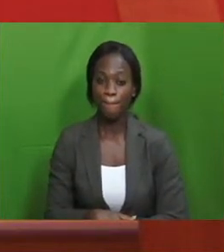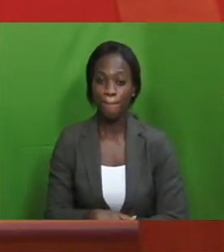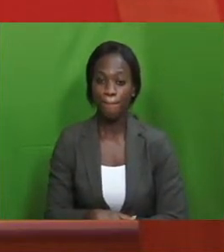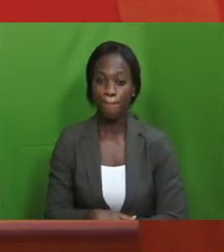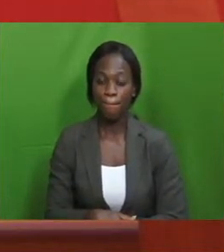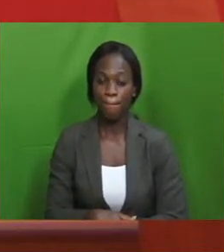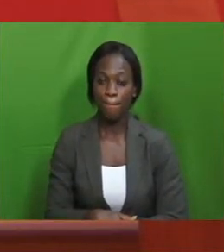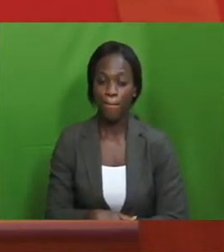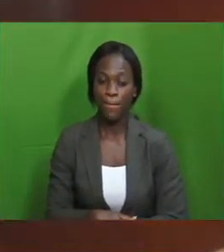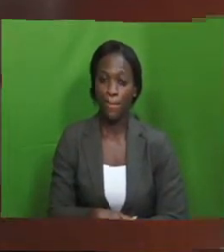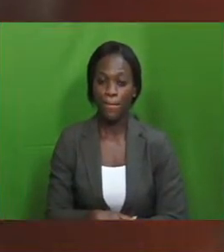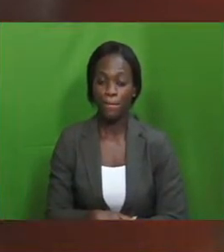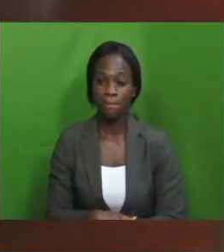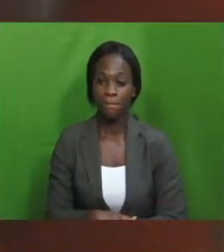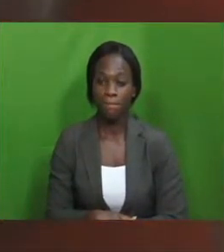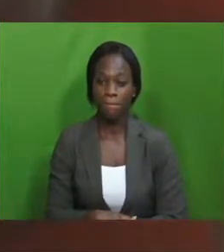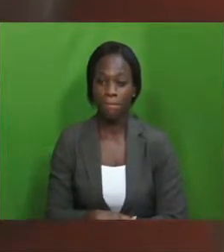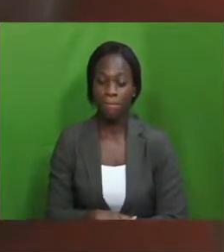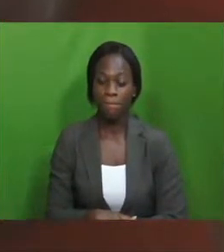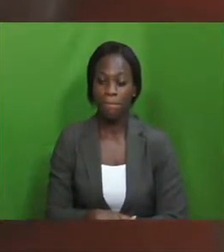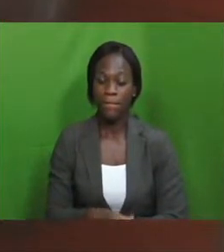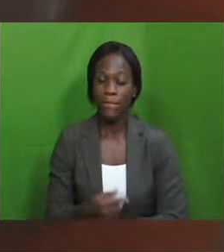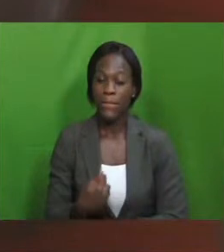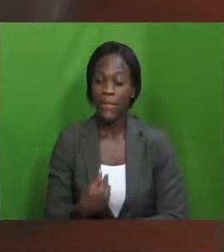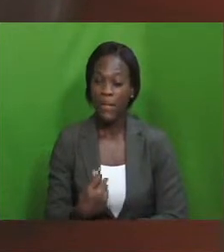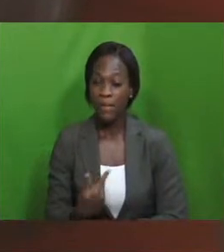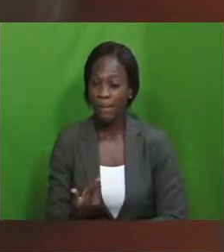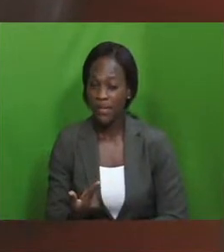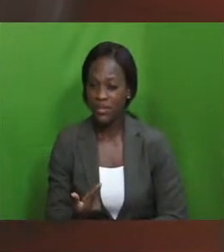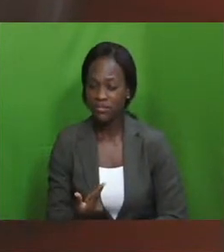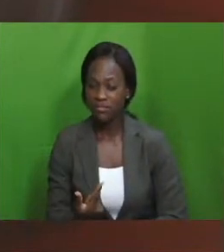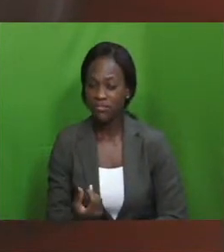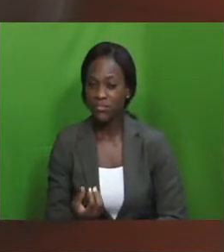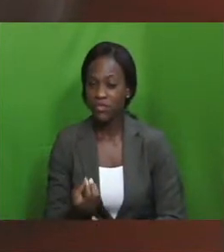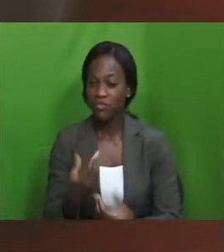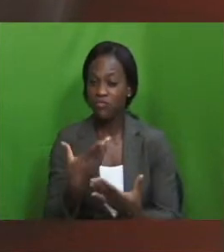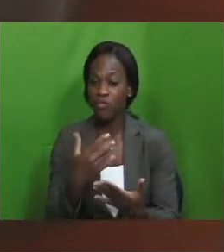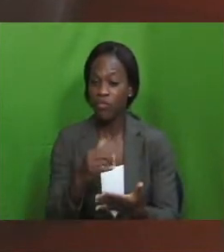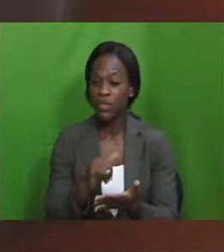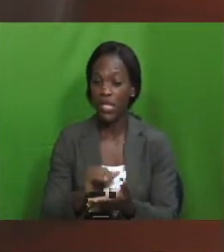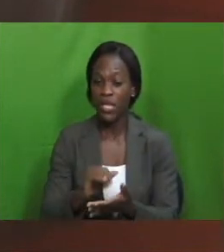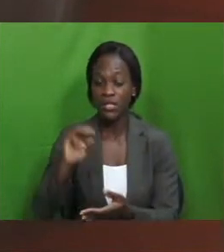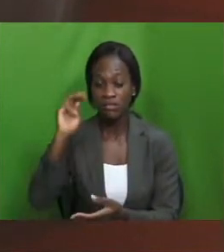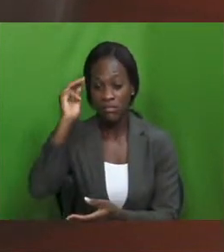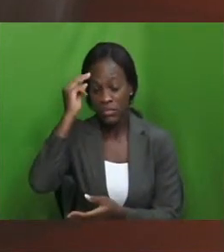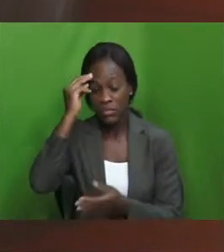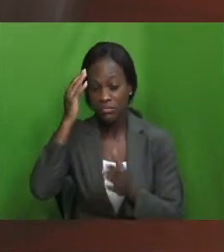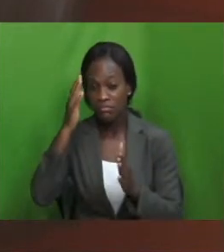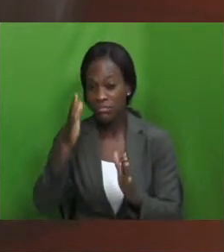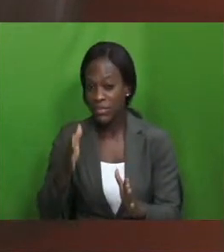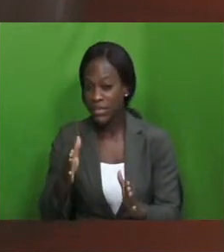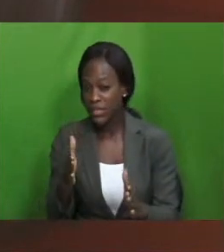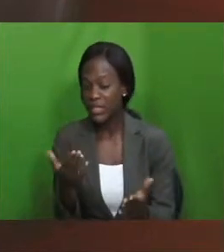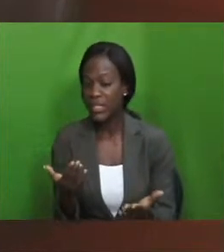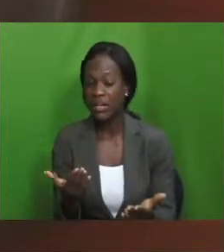information available to me is that the Minister is having